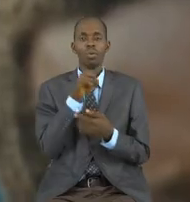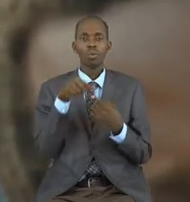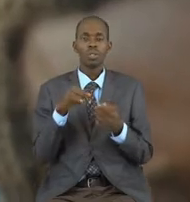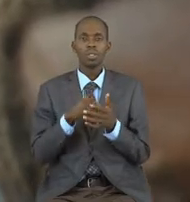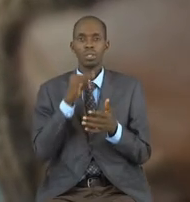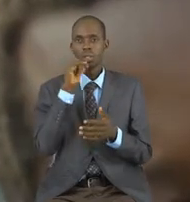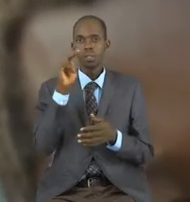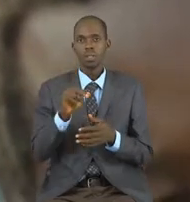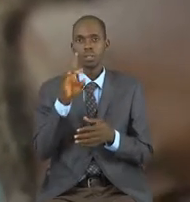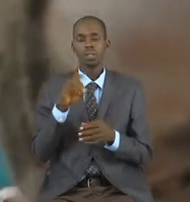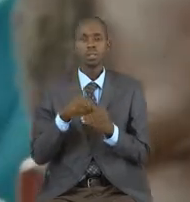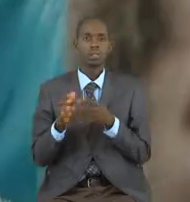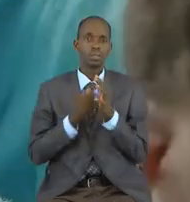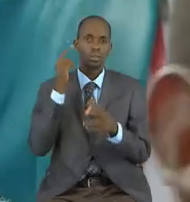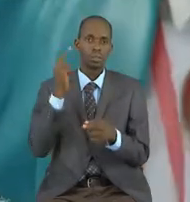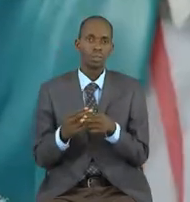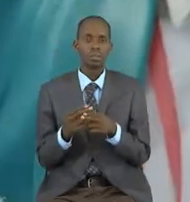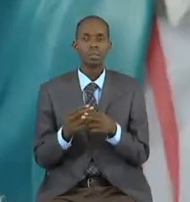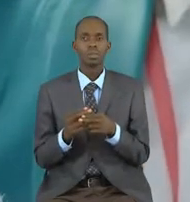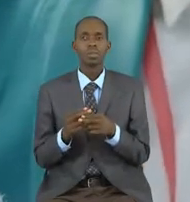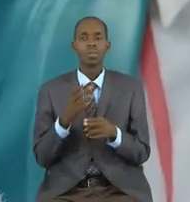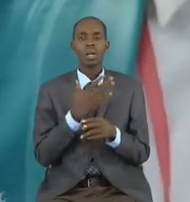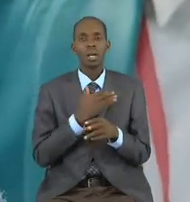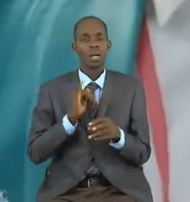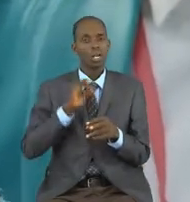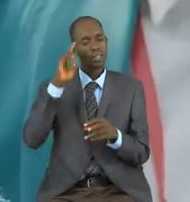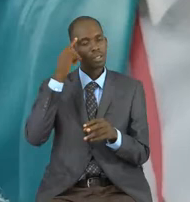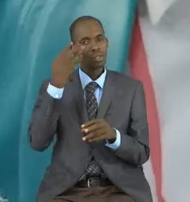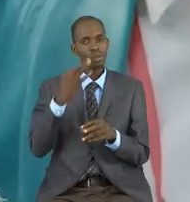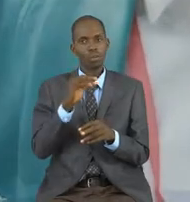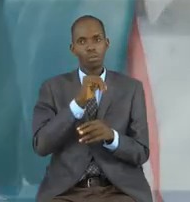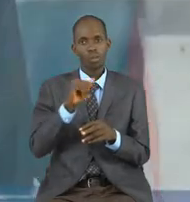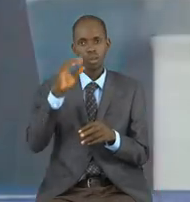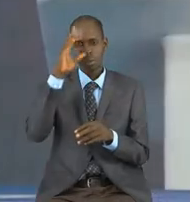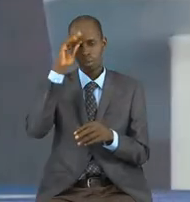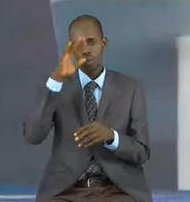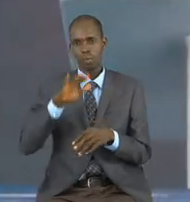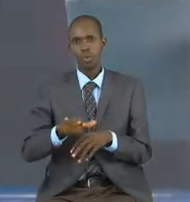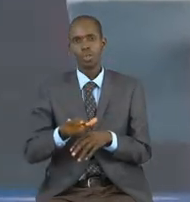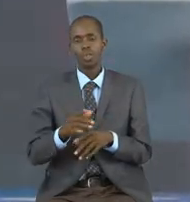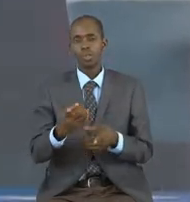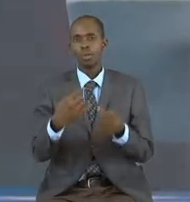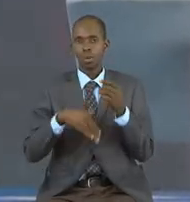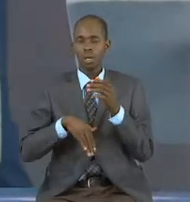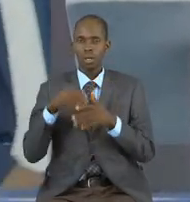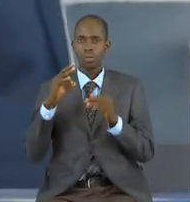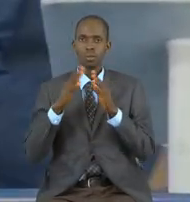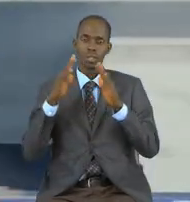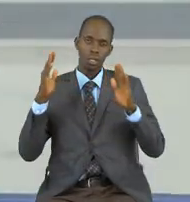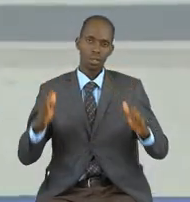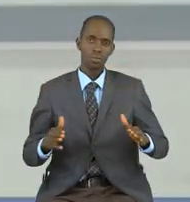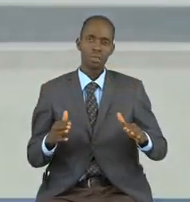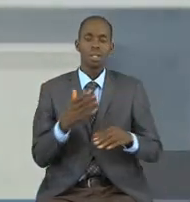Amen. I think of a boy, I'm talking about you actually, coming out of the house. And he says,